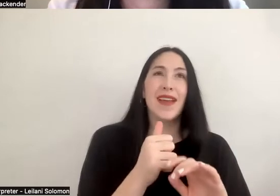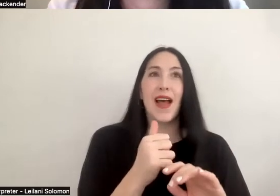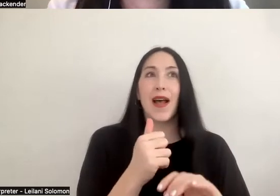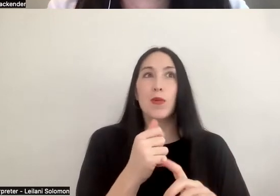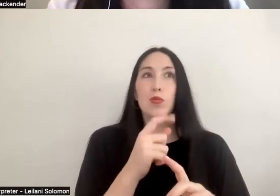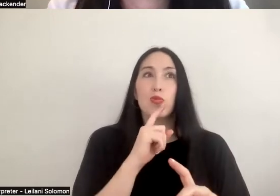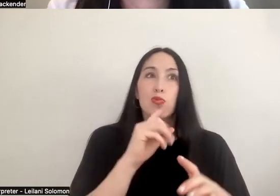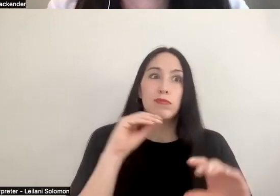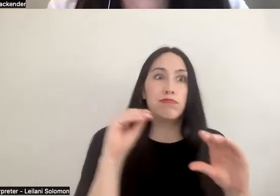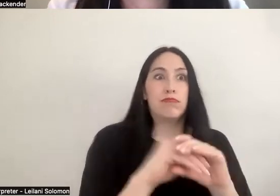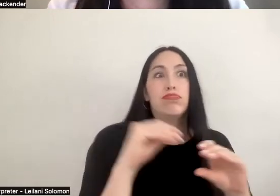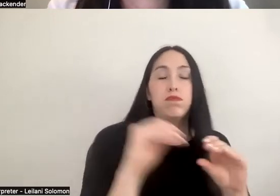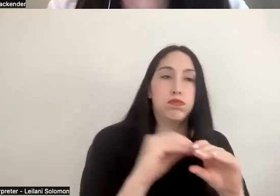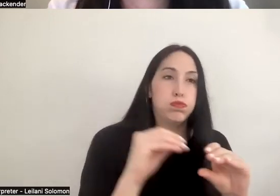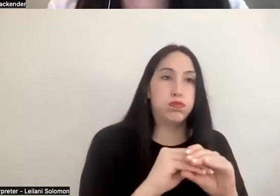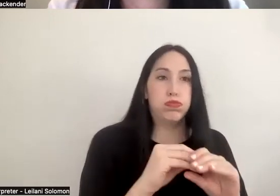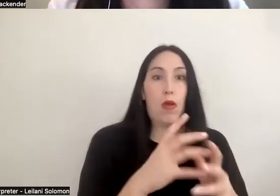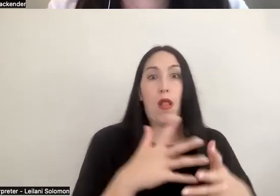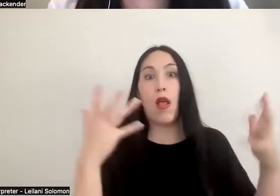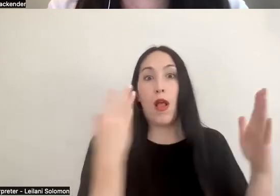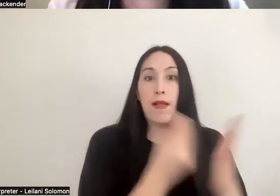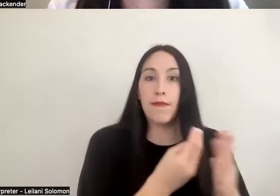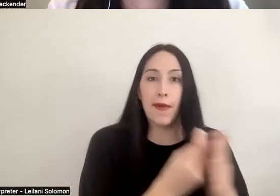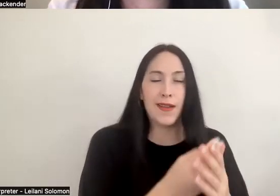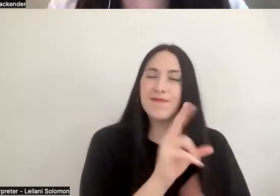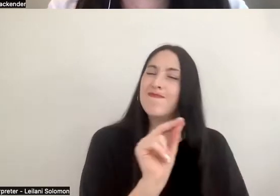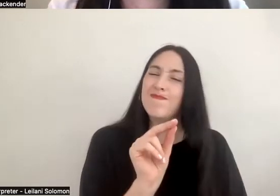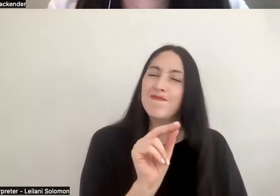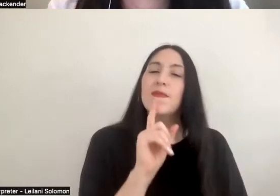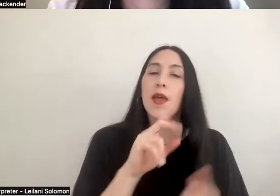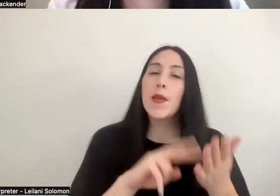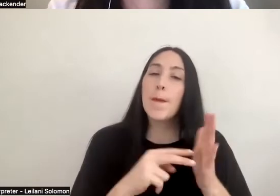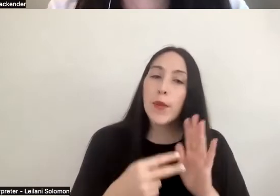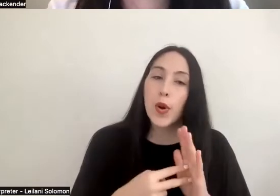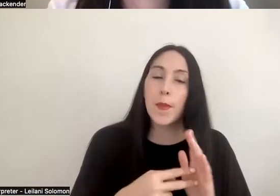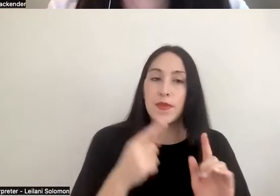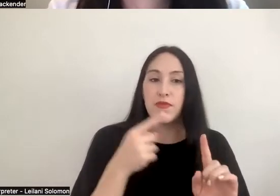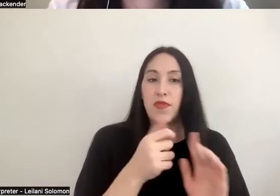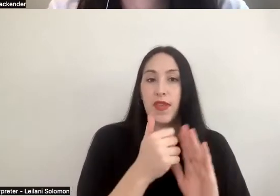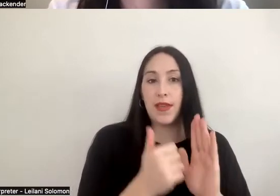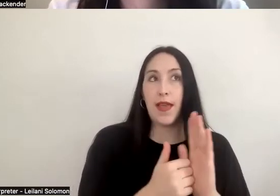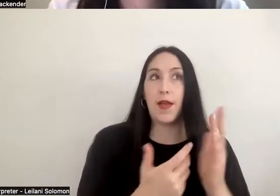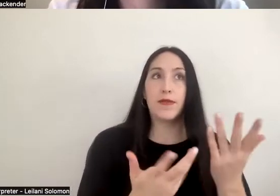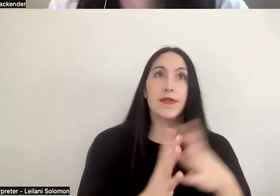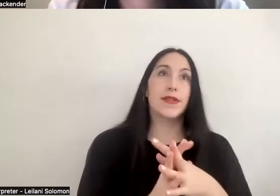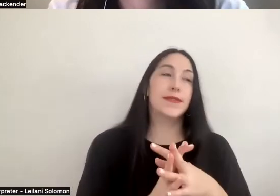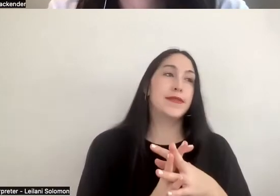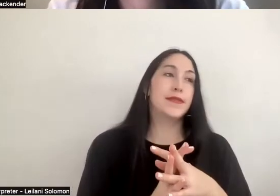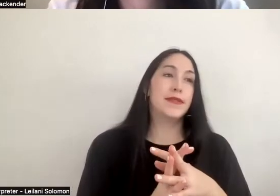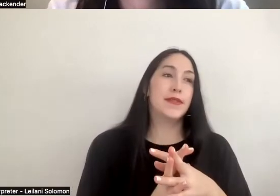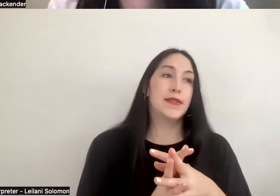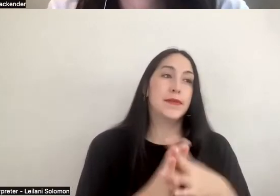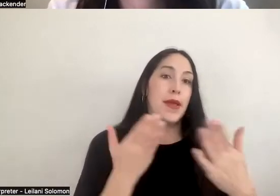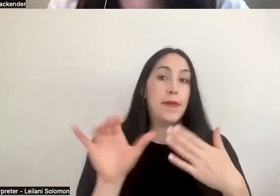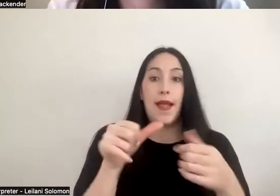so, it's kind of, the purpose of the account is a down payment on a home, but you can